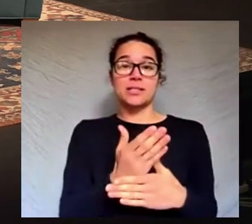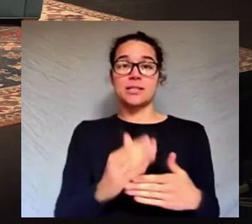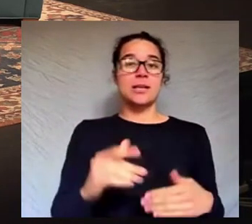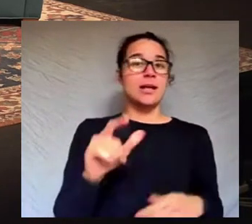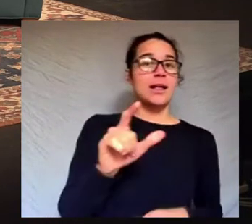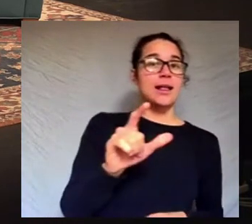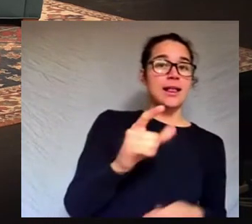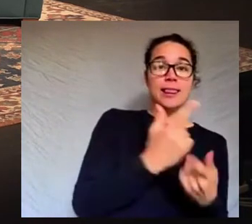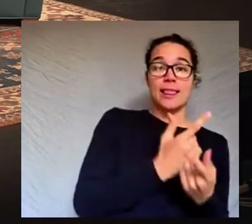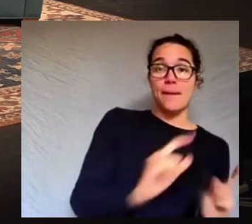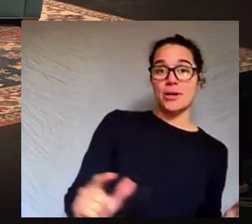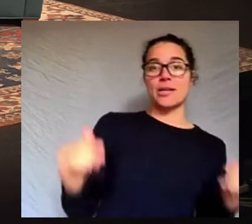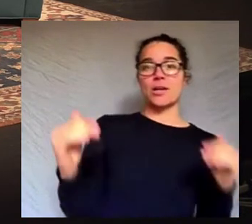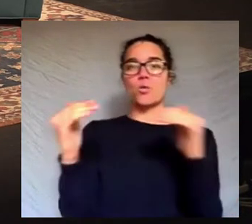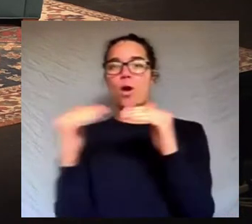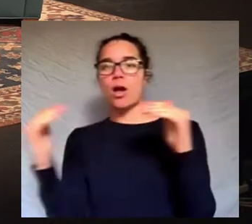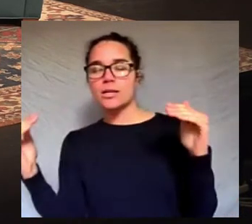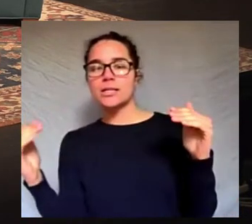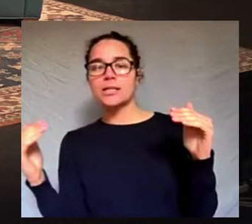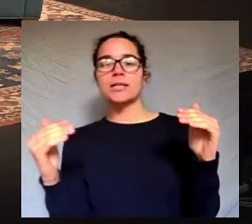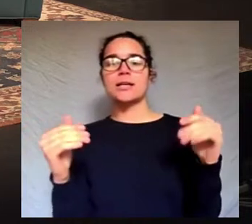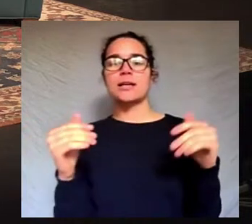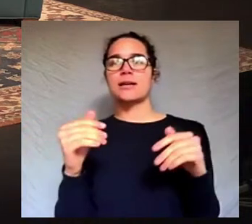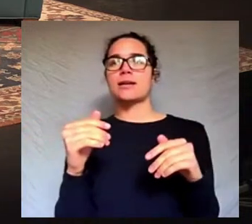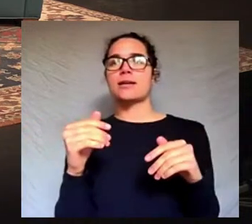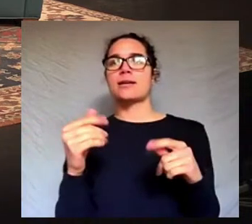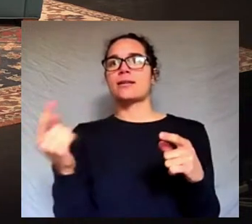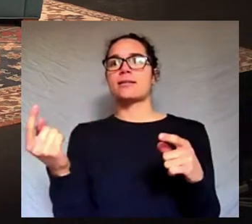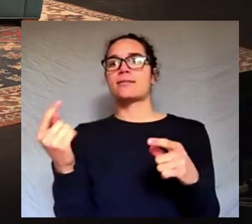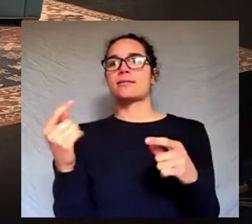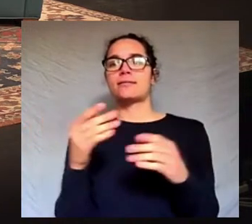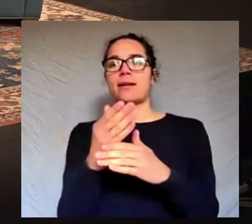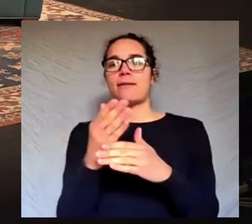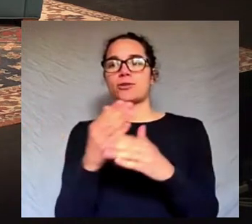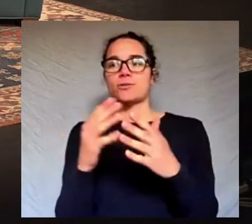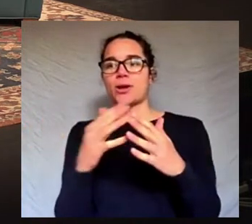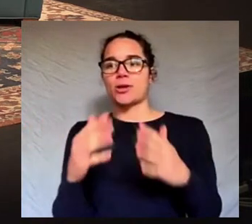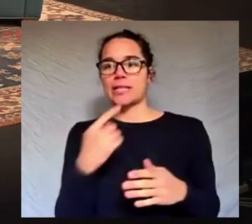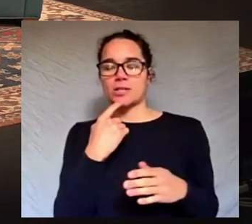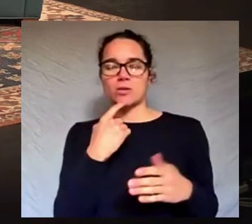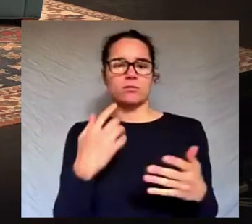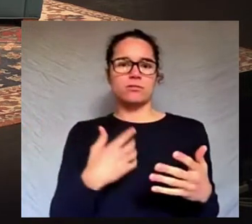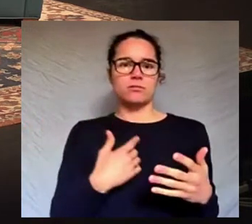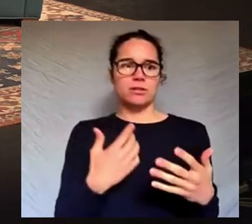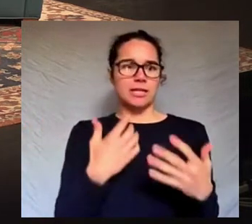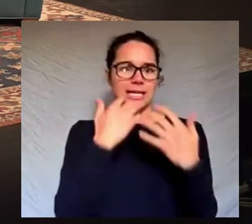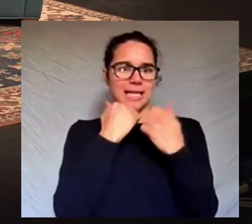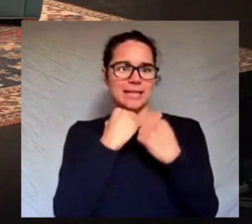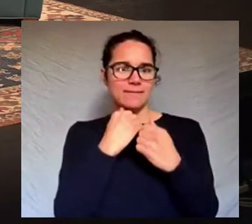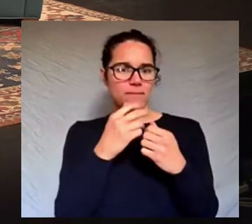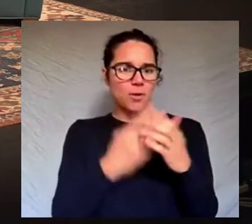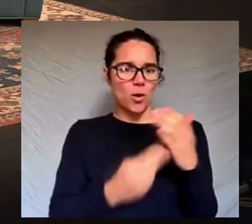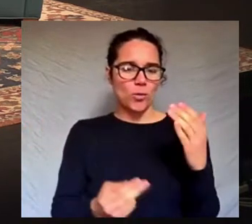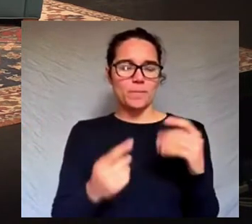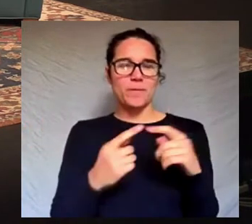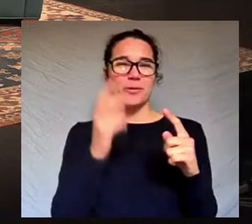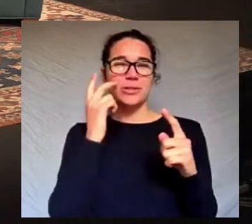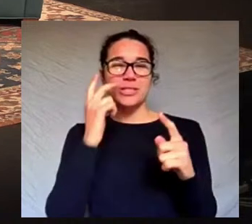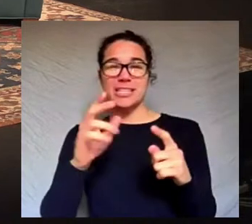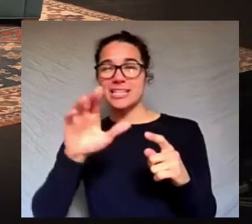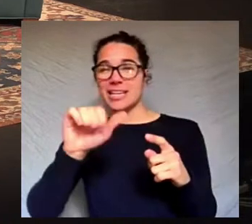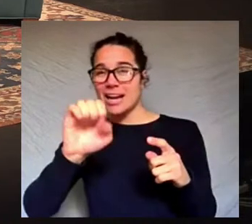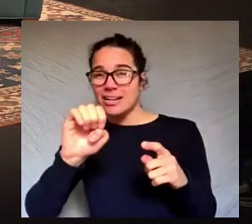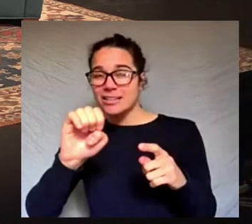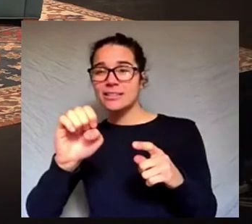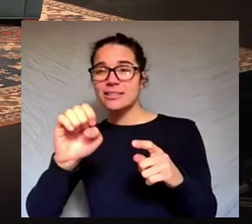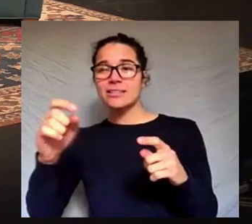the average American thinks it's mom and apple pie. I love them both. But when you actually play them out in cases, you realize, oh, these things are in tension with one